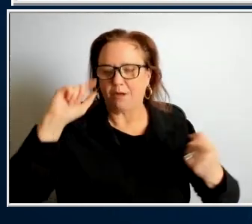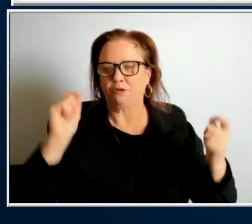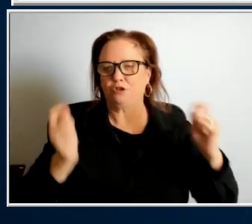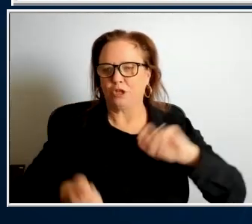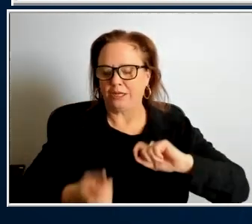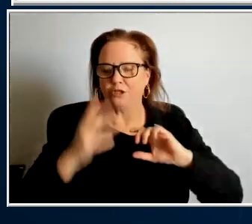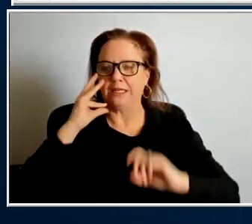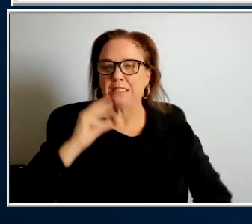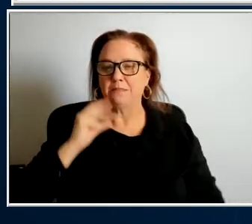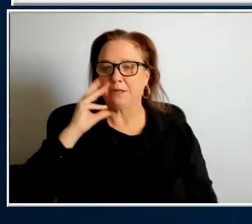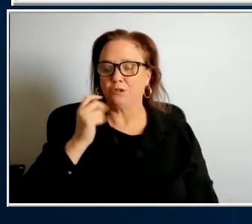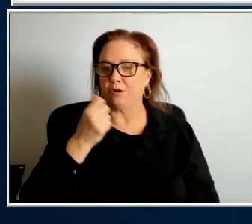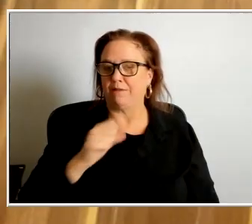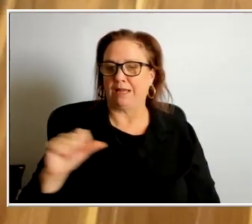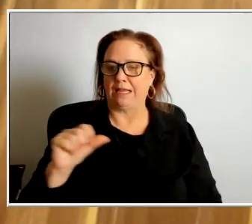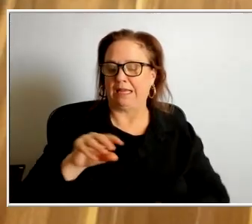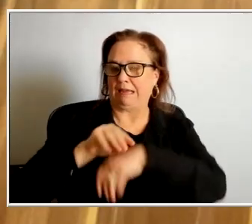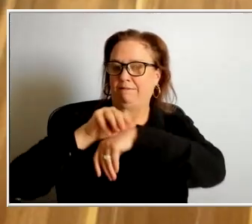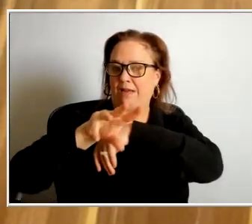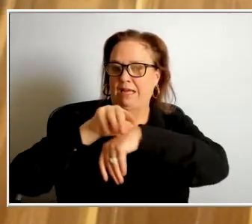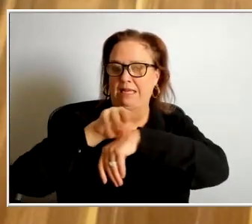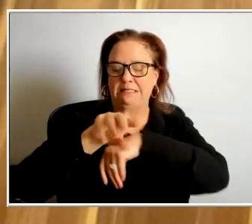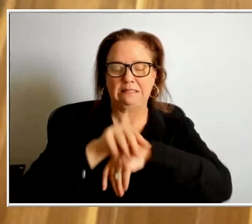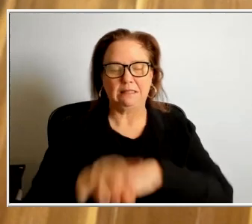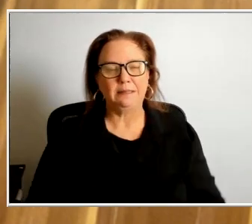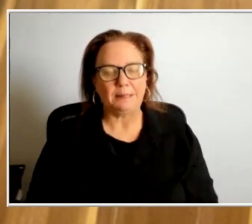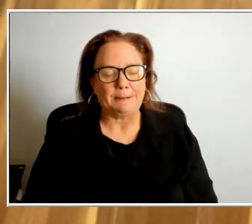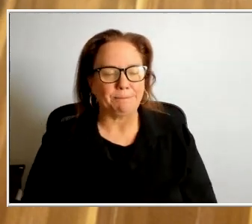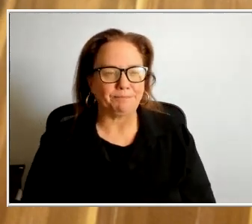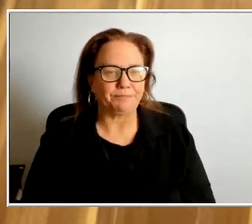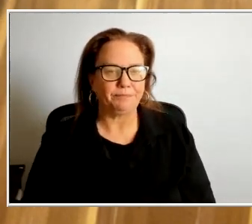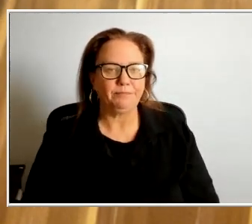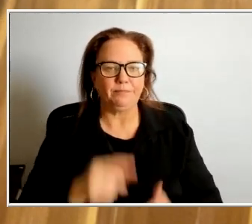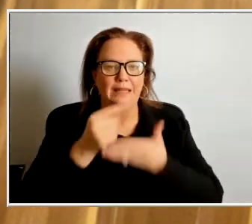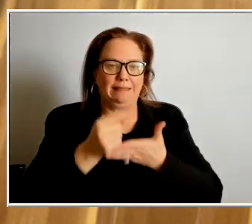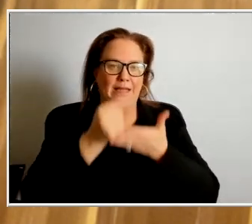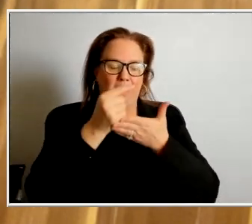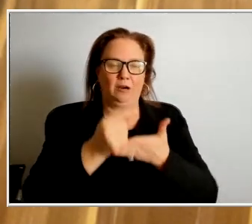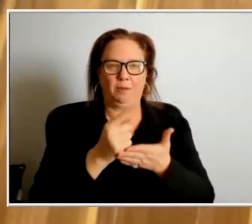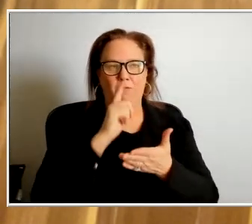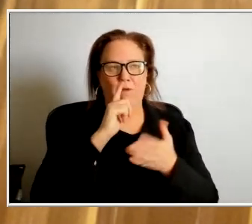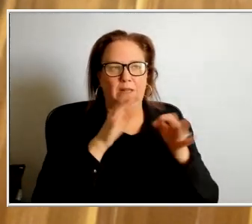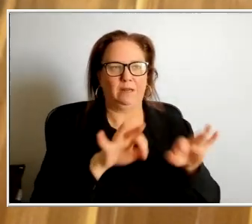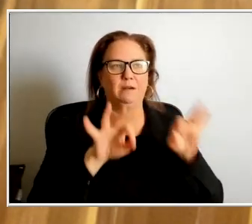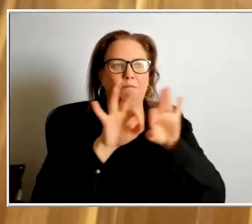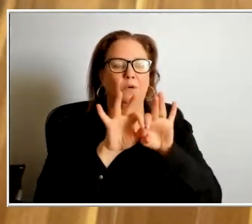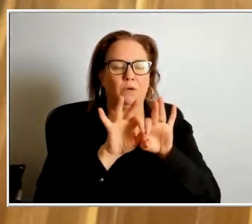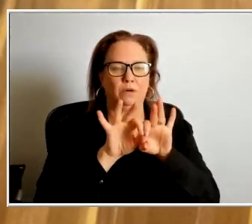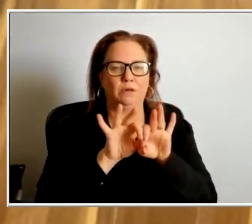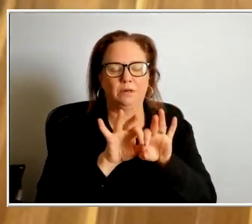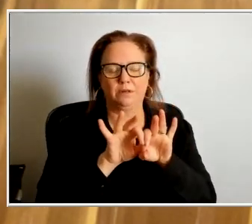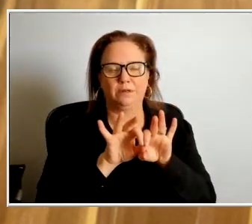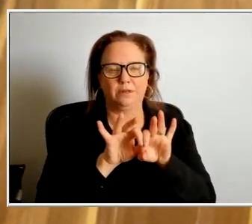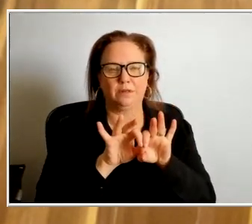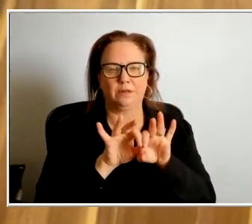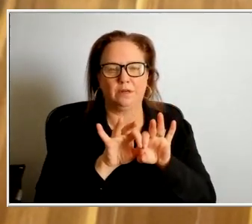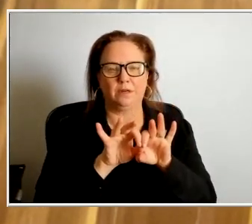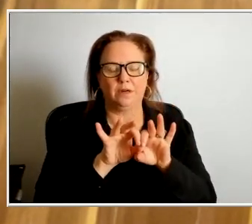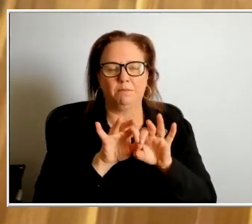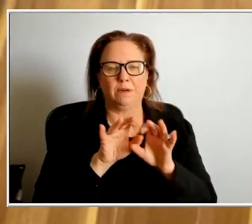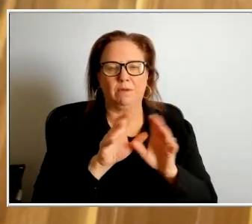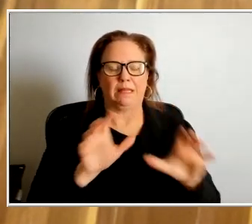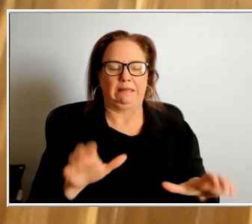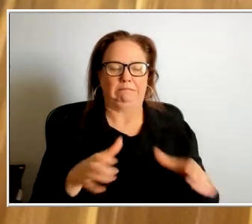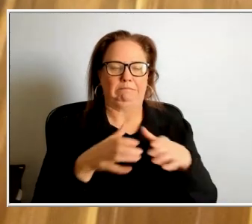experience? So like I said earlier, therapy is such a vital importance, but also surrounding yourself